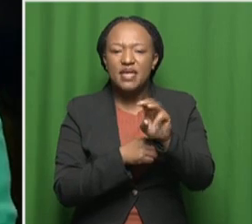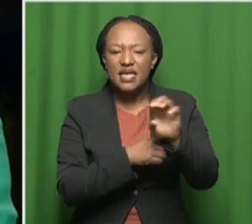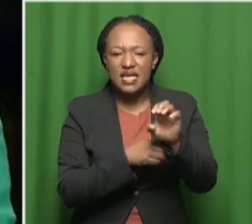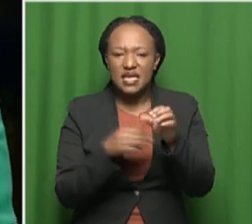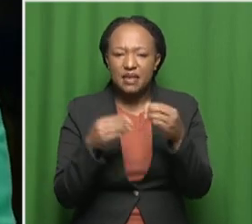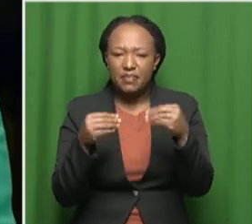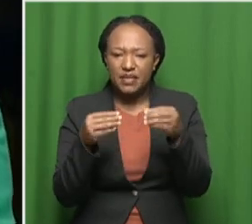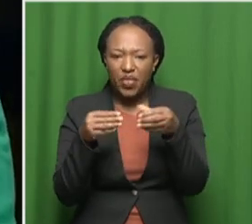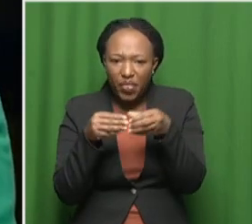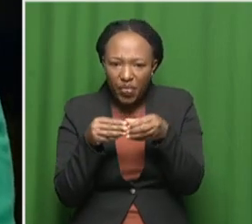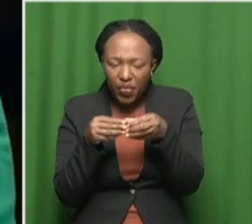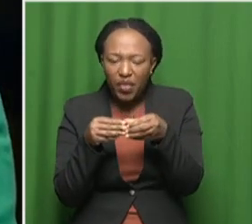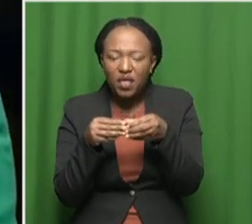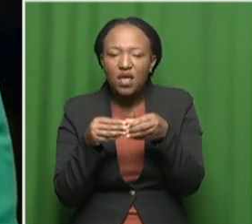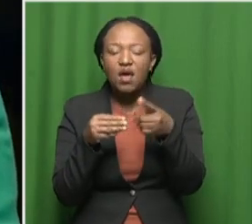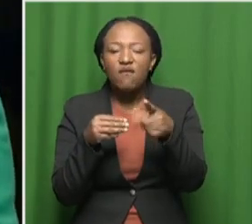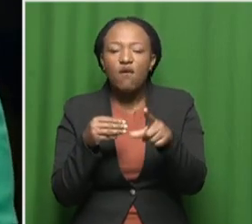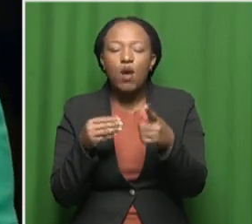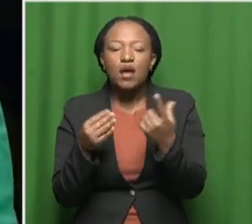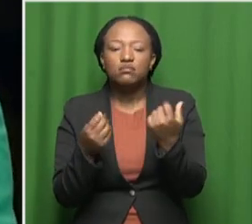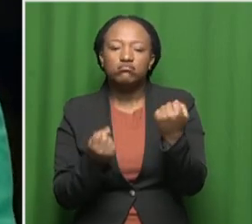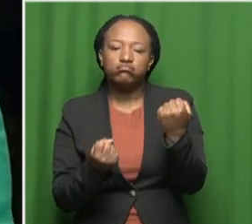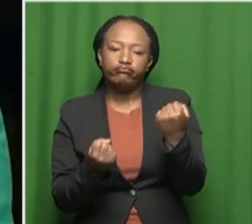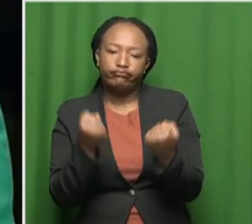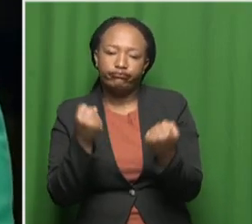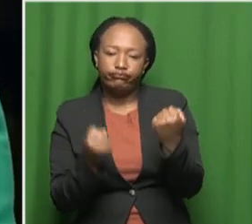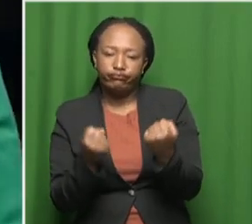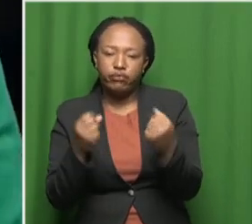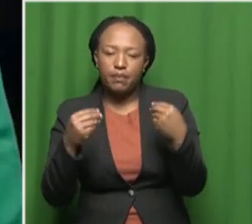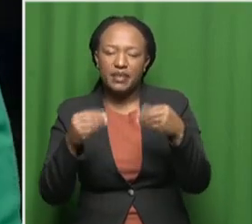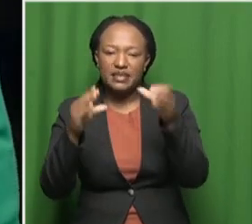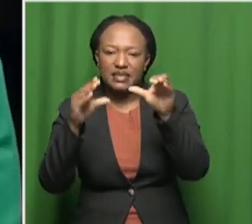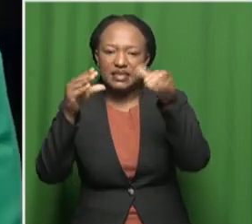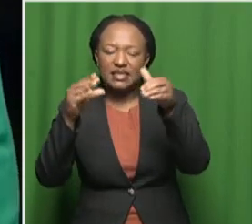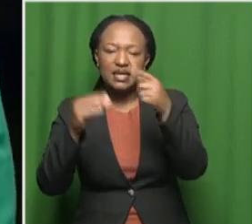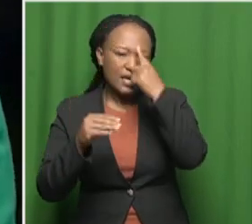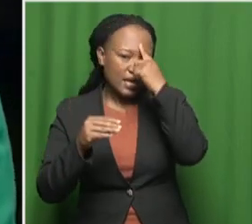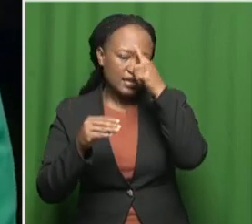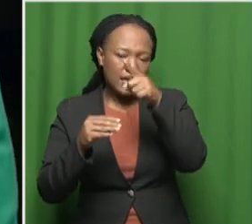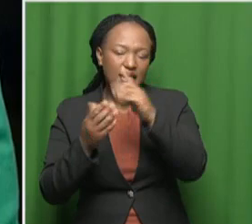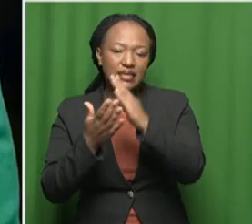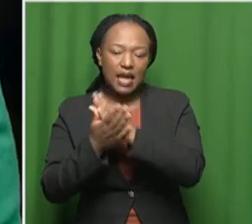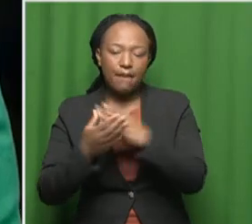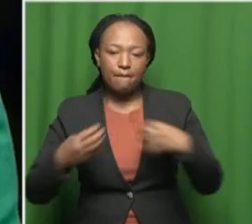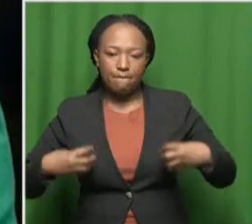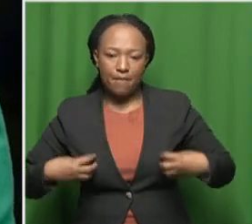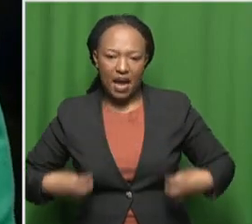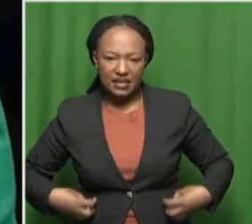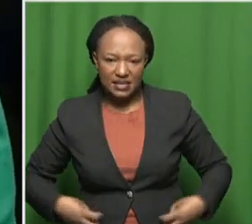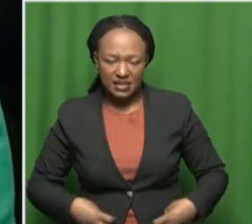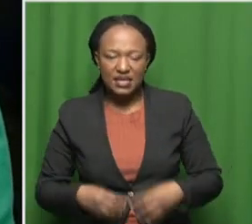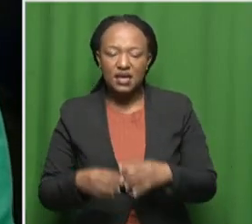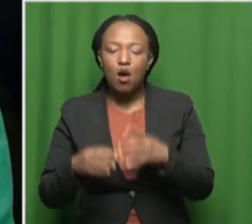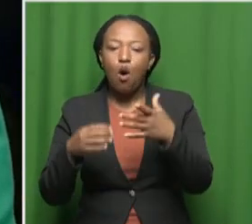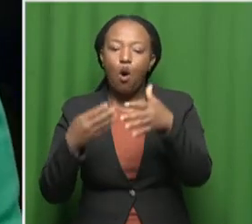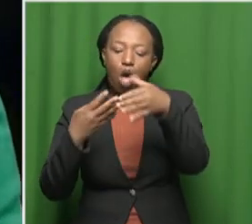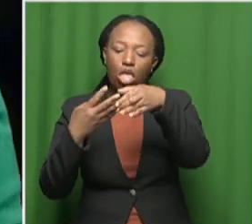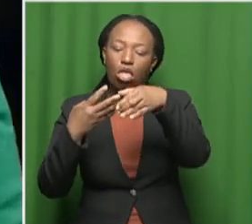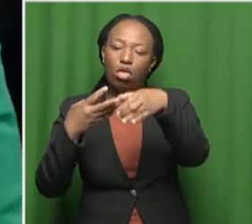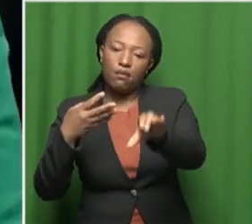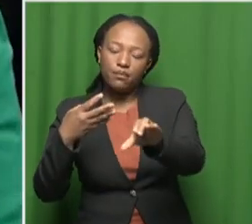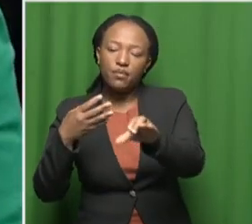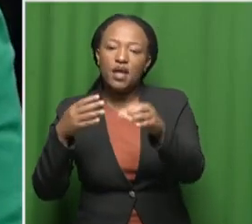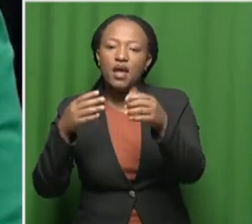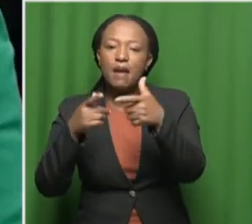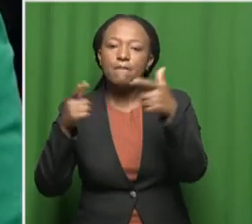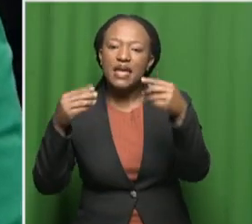going to invest in automotive sector, for example, as India, we're going to take certain parts in the automotive space? Where is the role of big business?